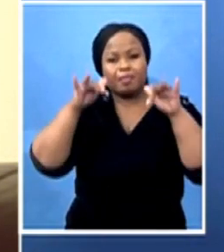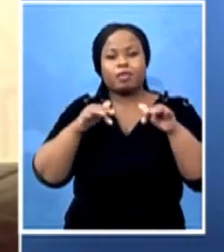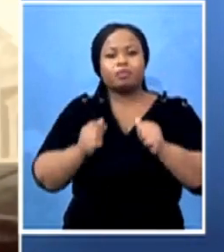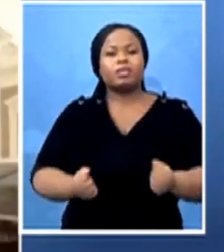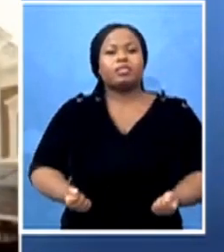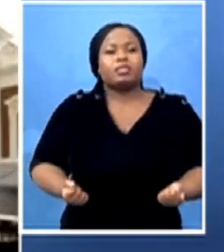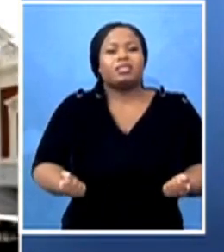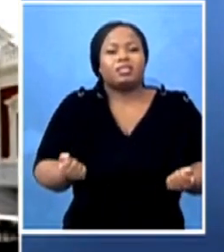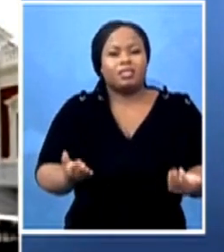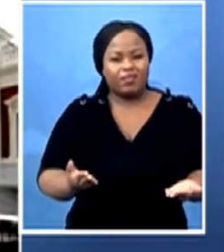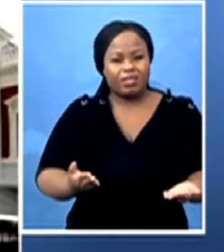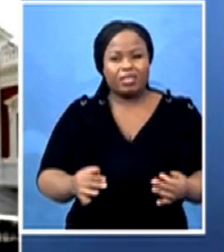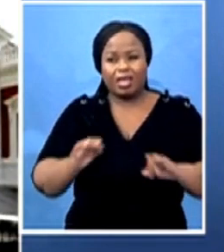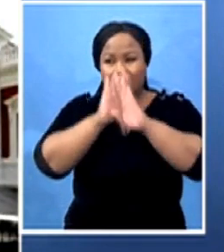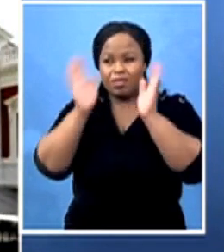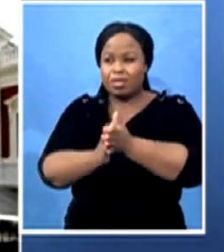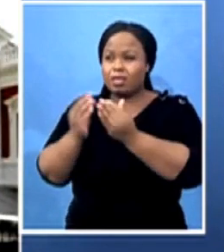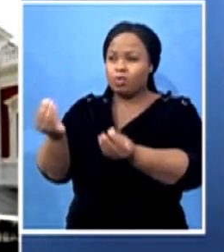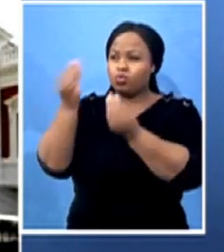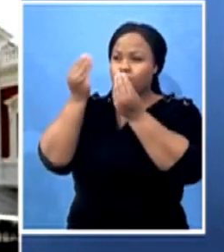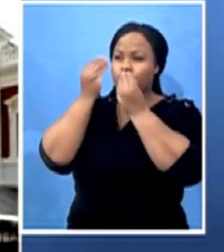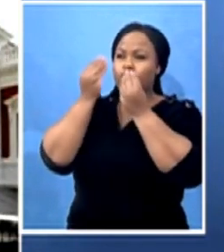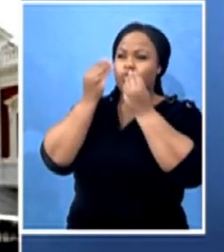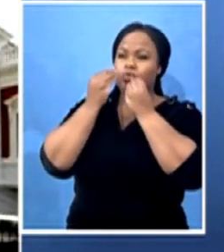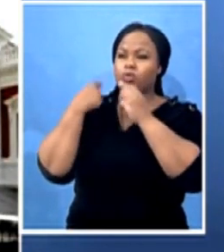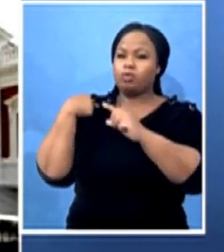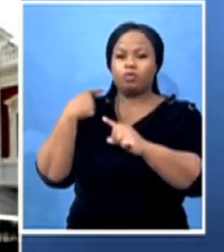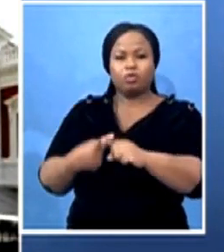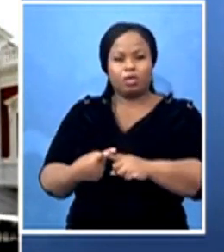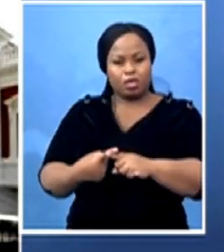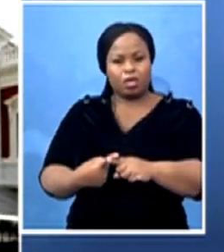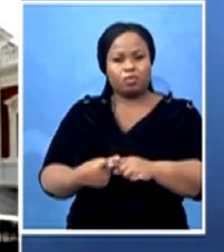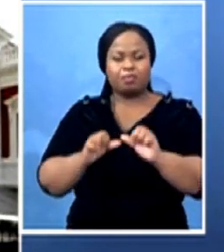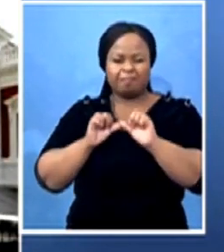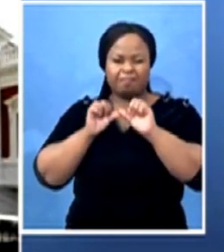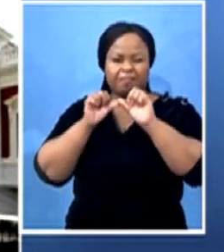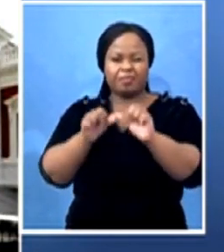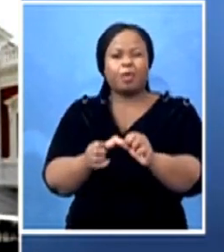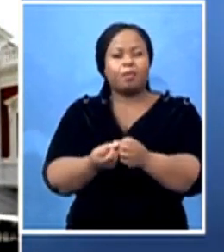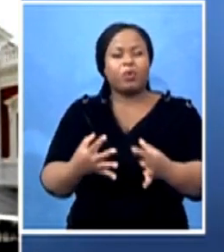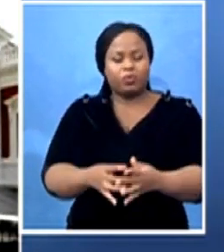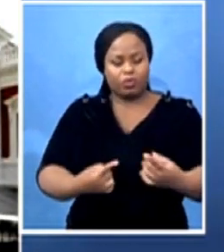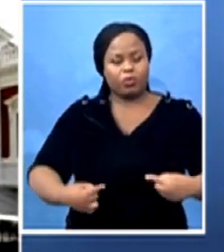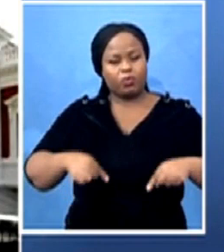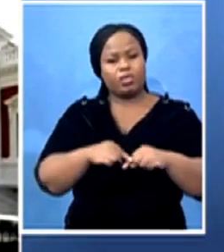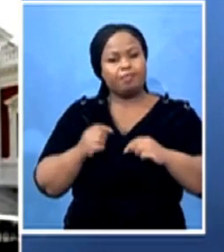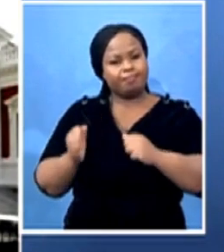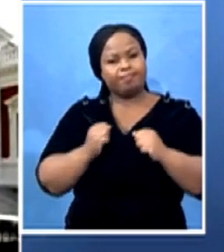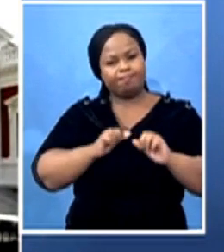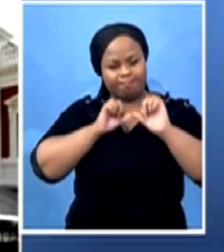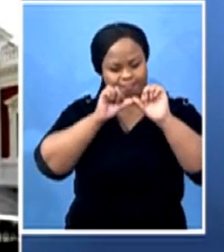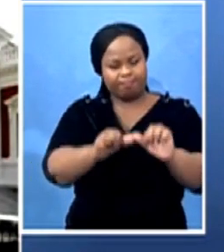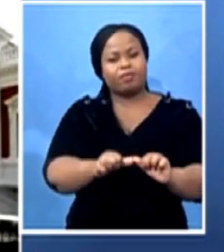us, is what sustained most of us to continue staying on, to ask the